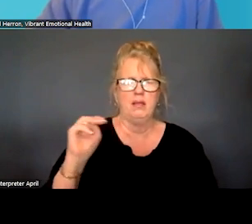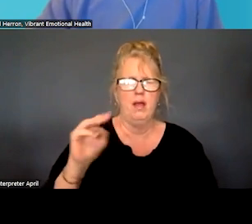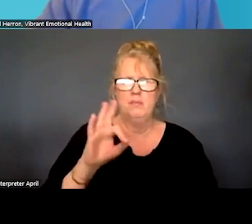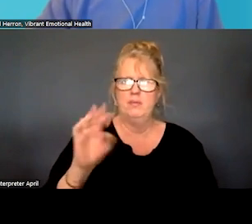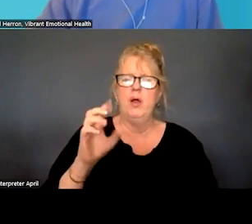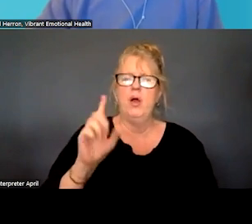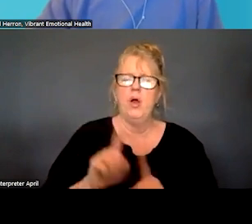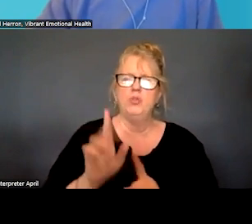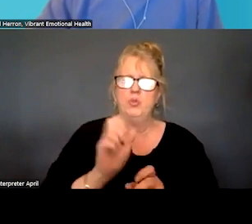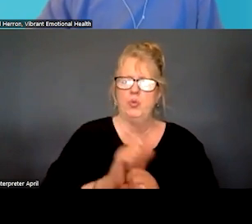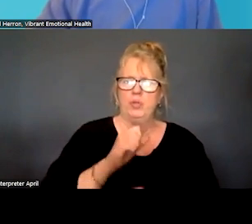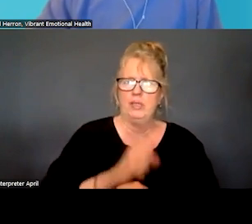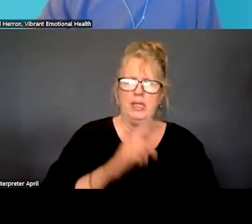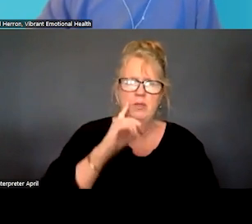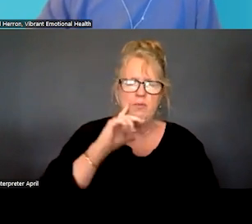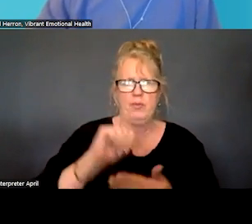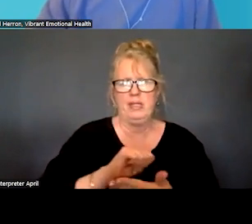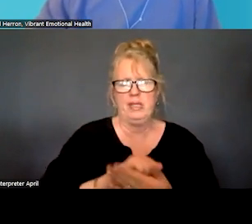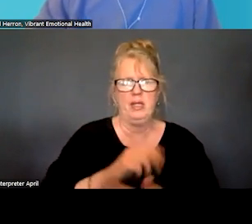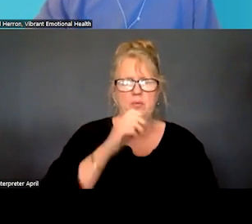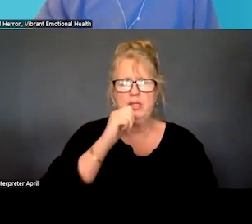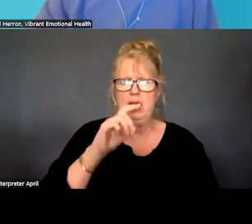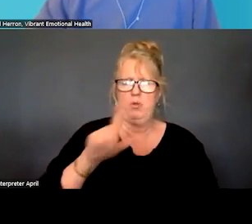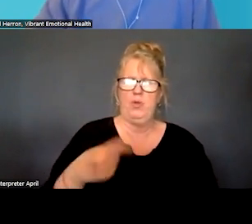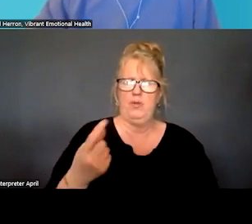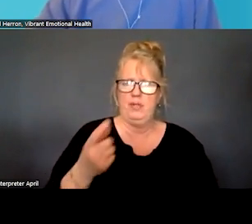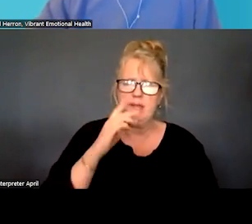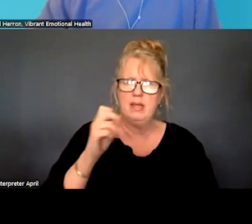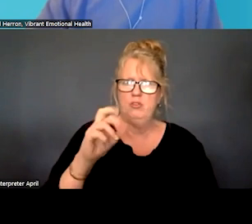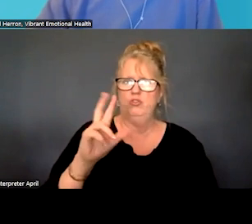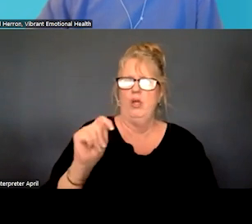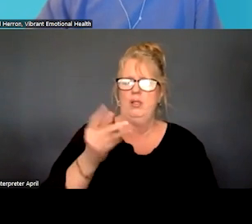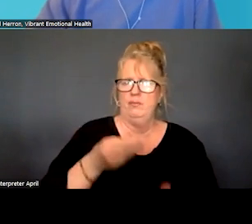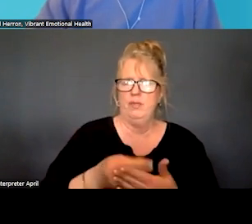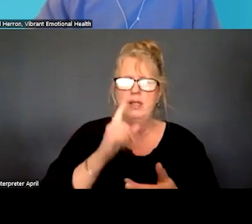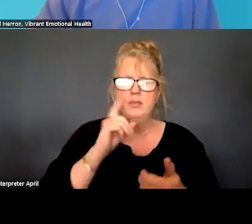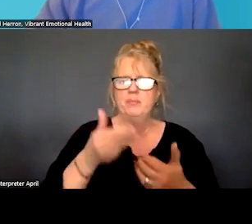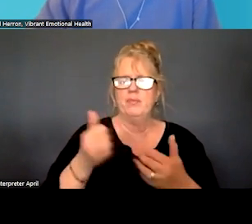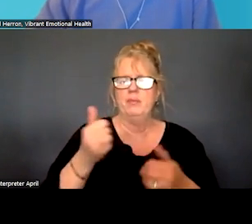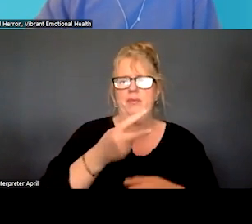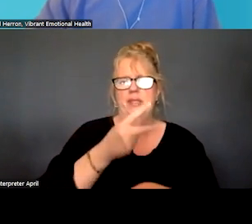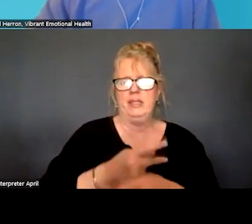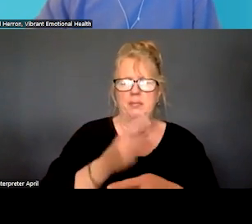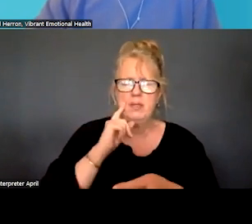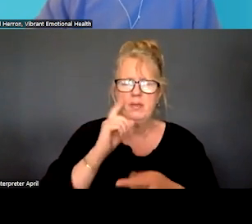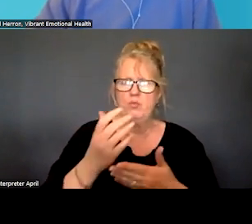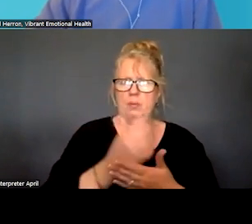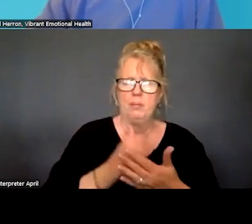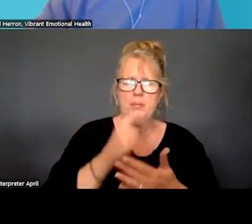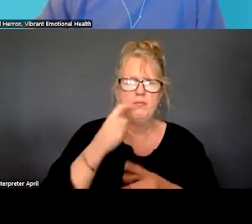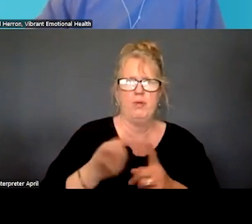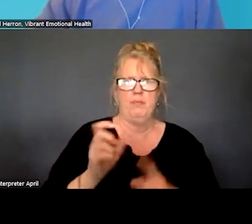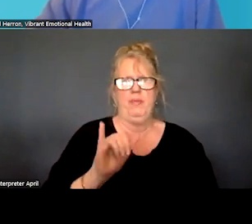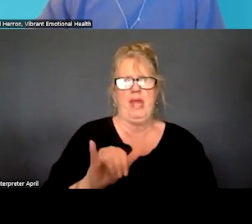also create an account. It wouldn't be a dedicated trust fund, but it would be a separate account to hold the revenue from that fee.